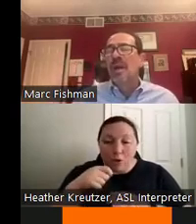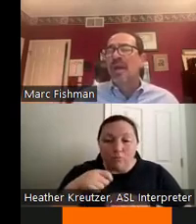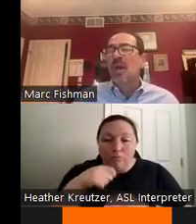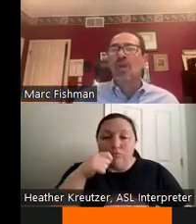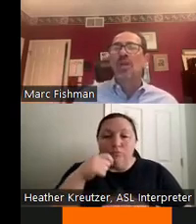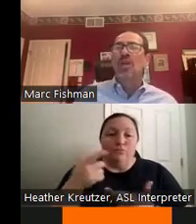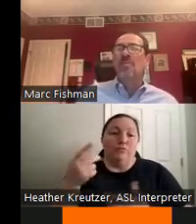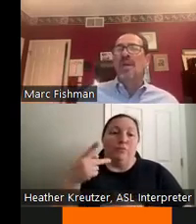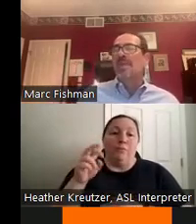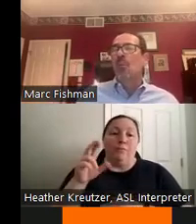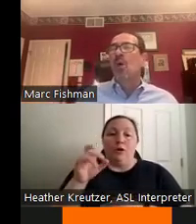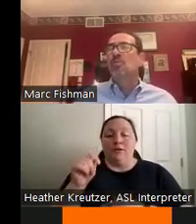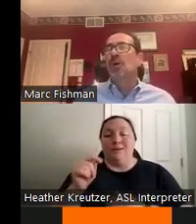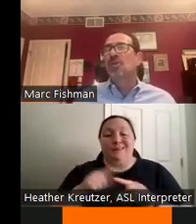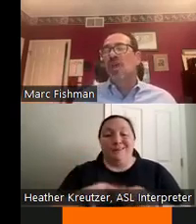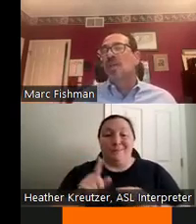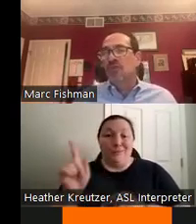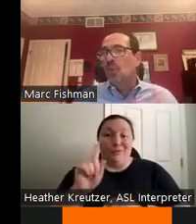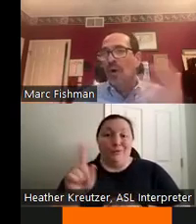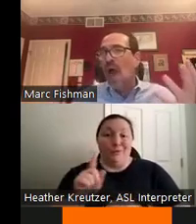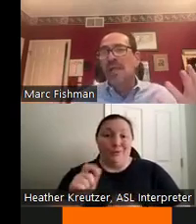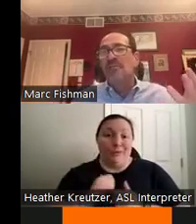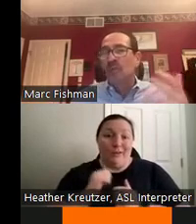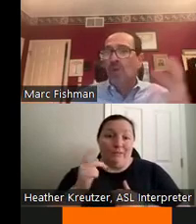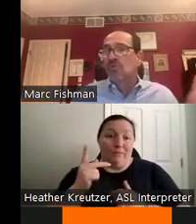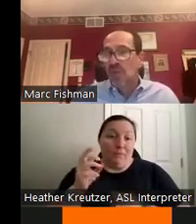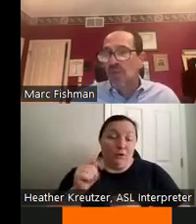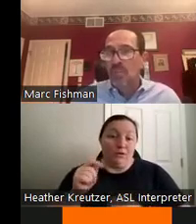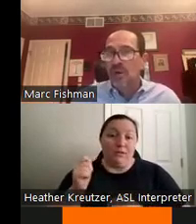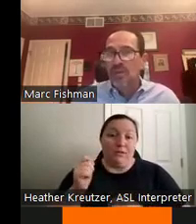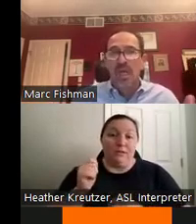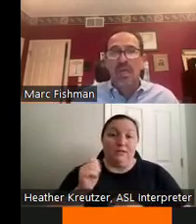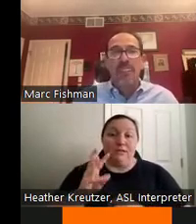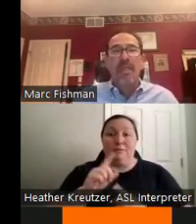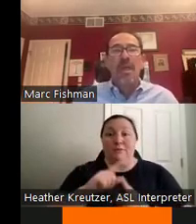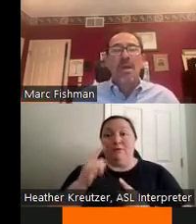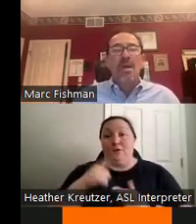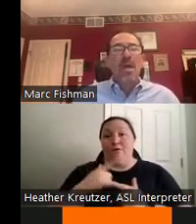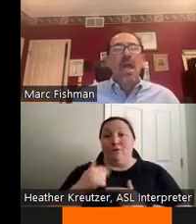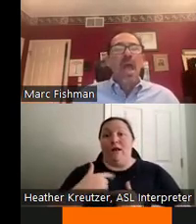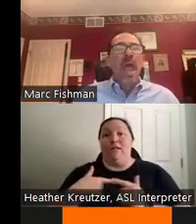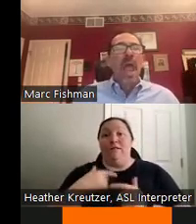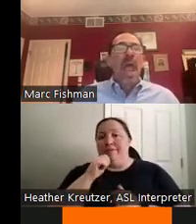16. Depending on where you live, maybe that was Percocet. If you're where I live, it wasn't really Percocet.